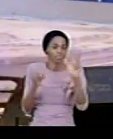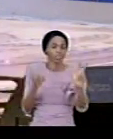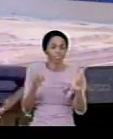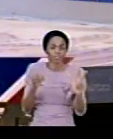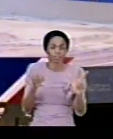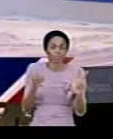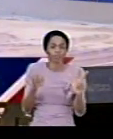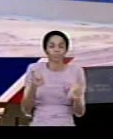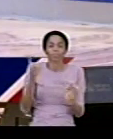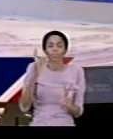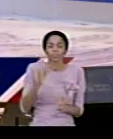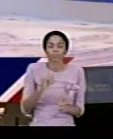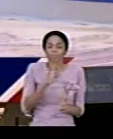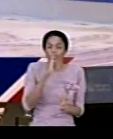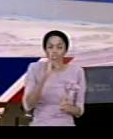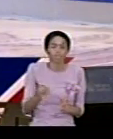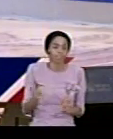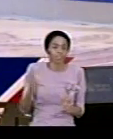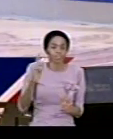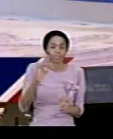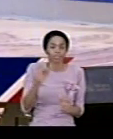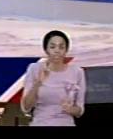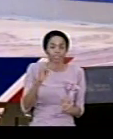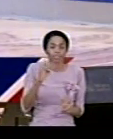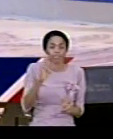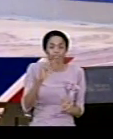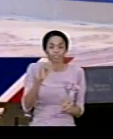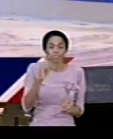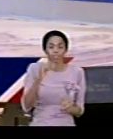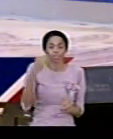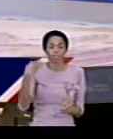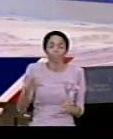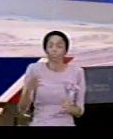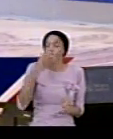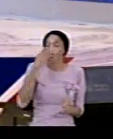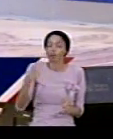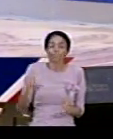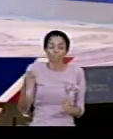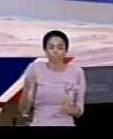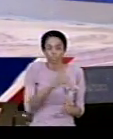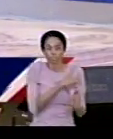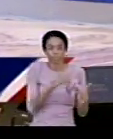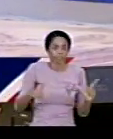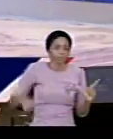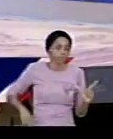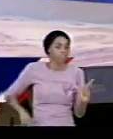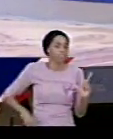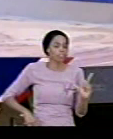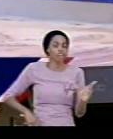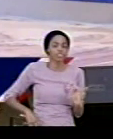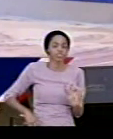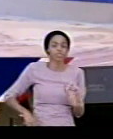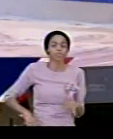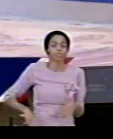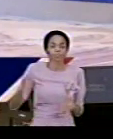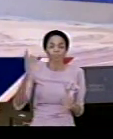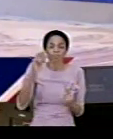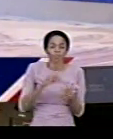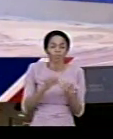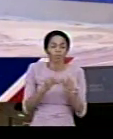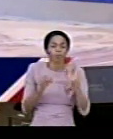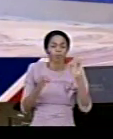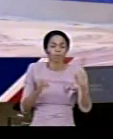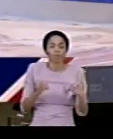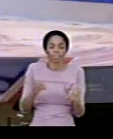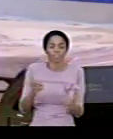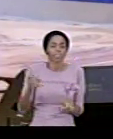reiteration of the curse of the Lord. Look at number one. Number one, recognition of the curse